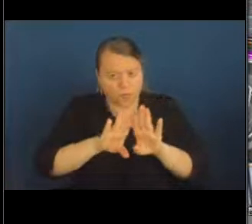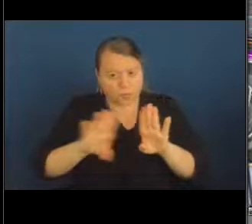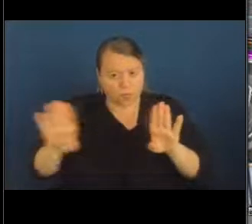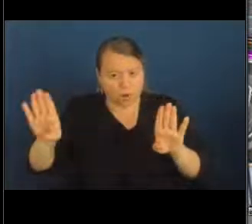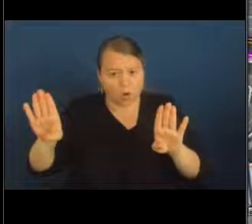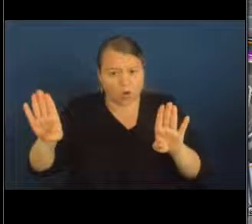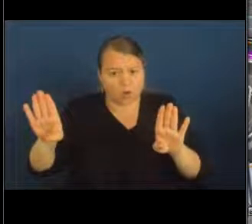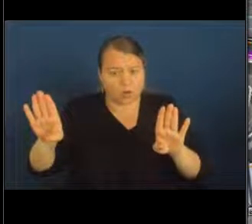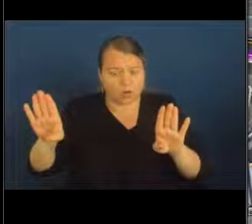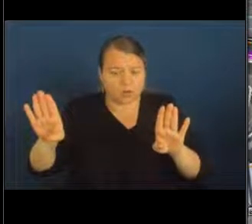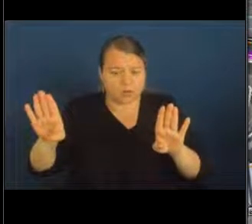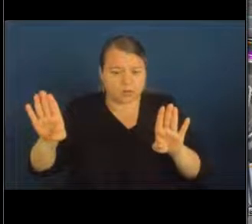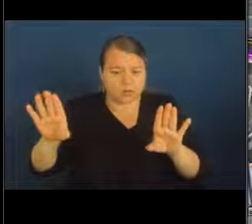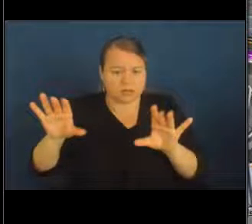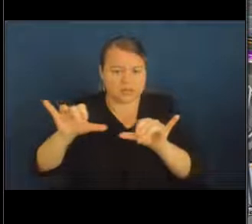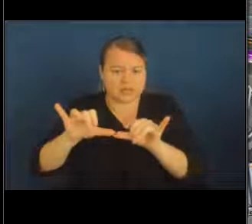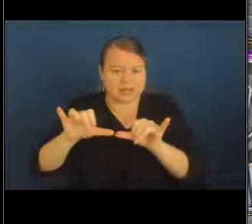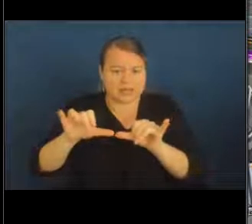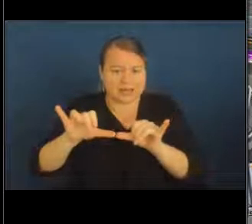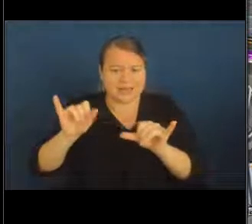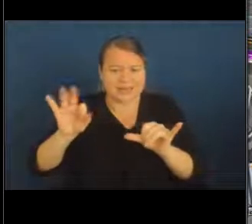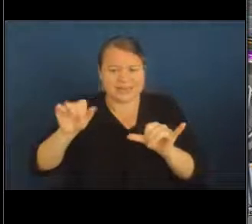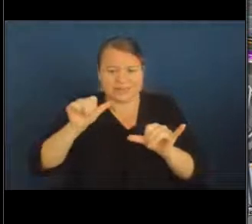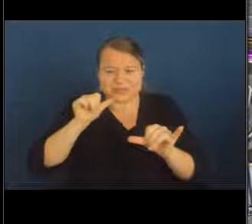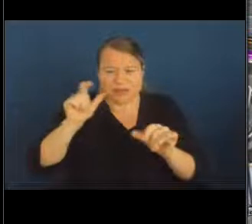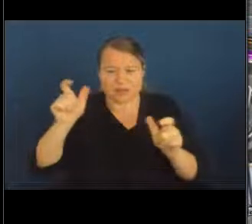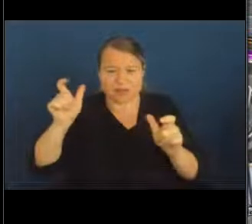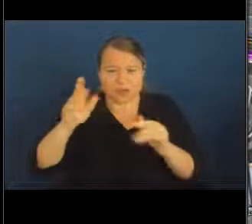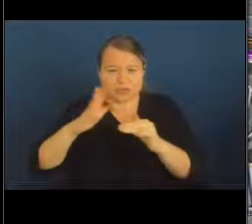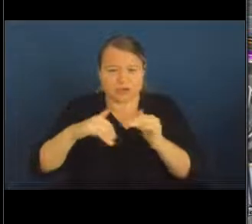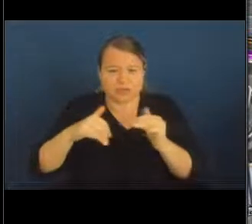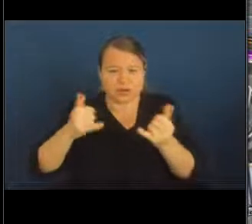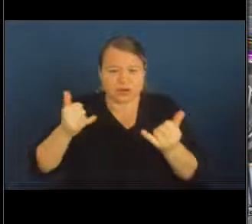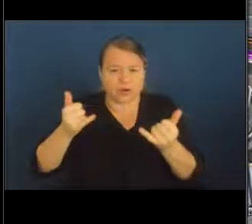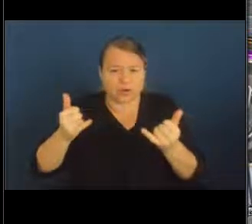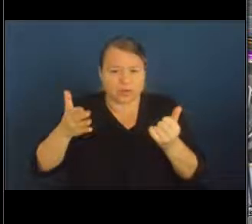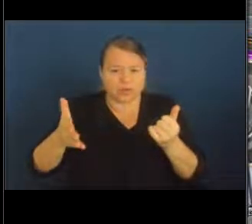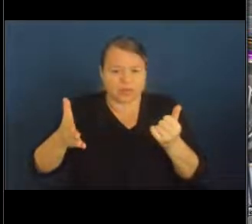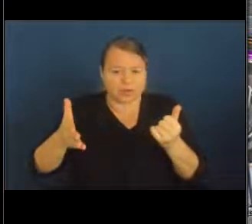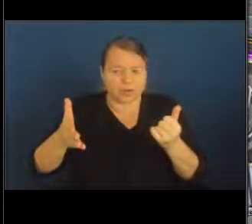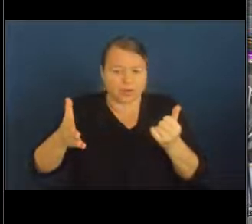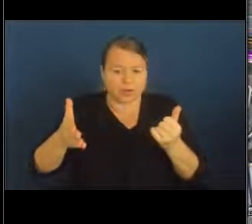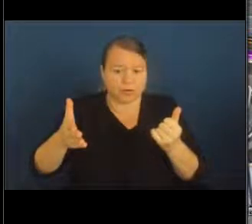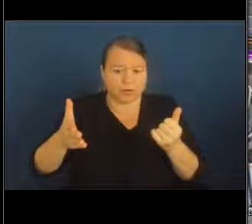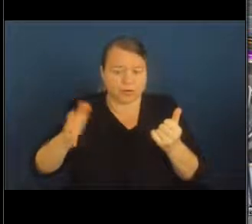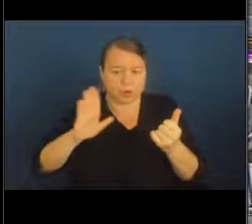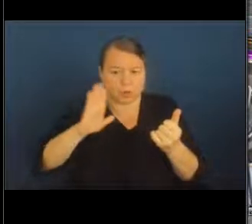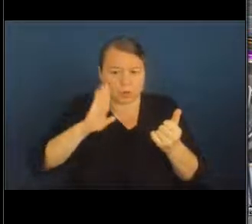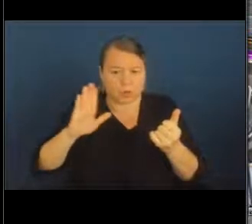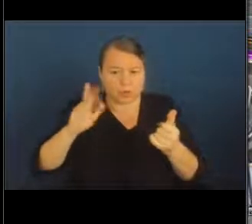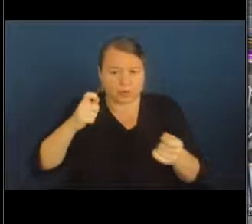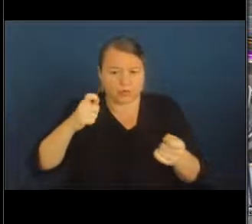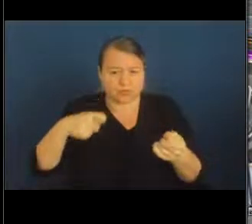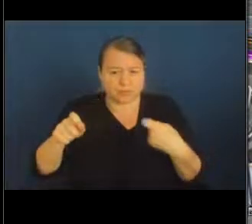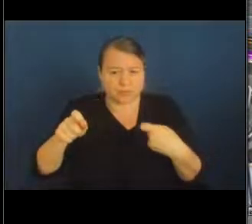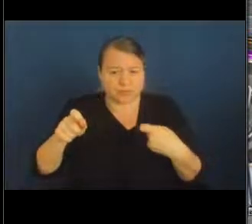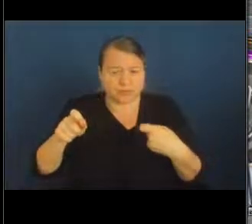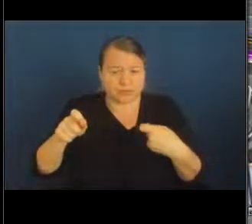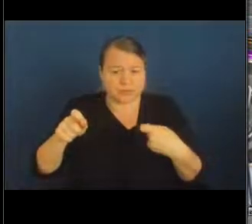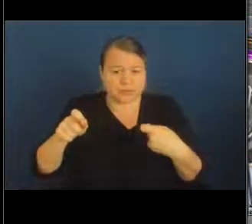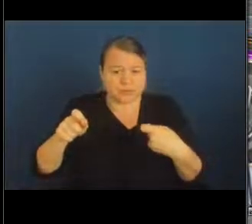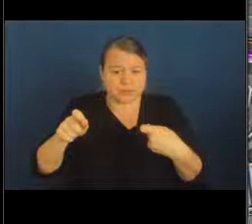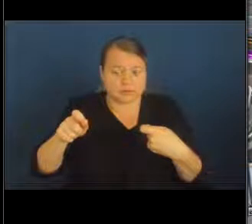the size, if not larger than what is currently there, would be replaced. Has the